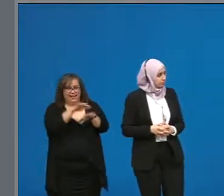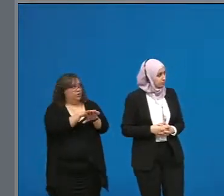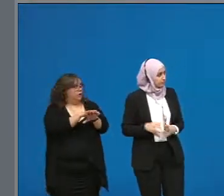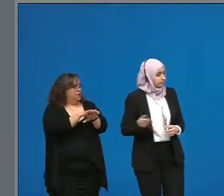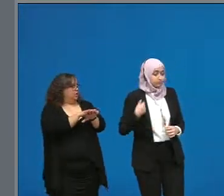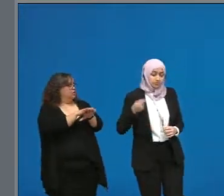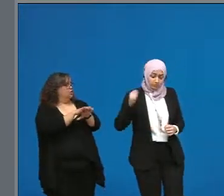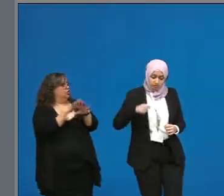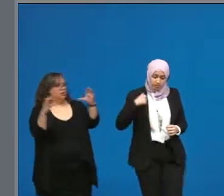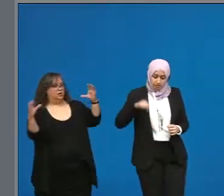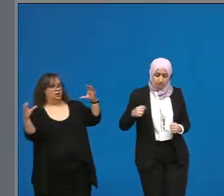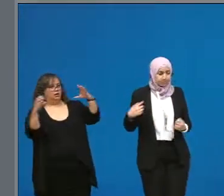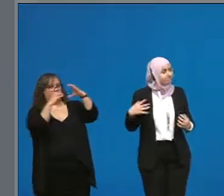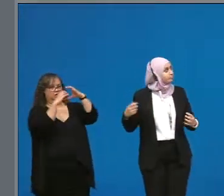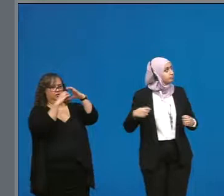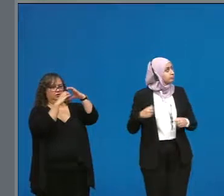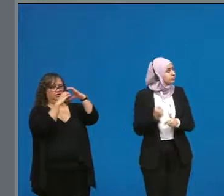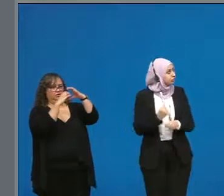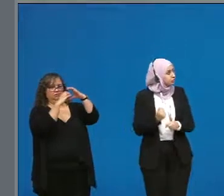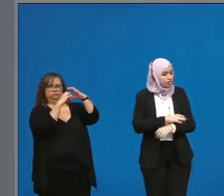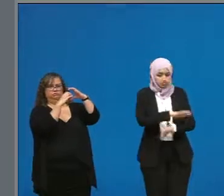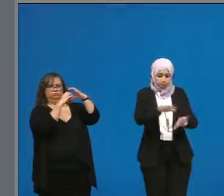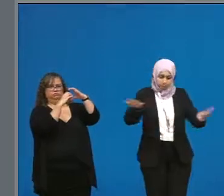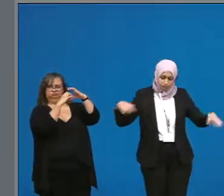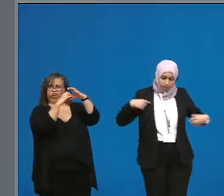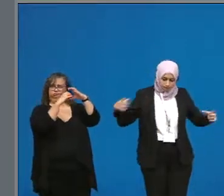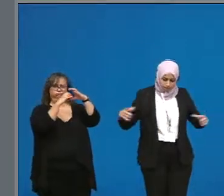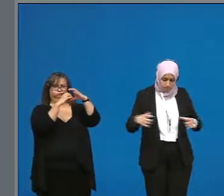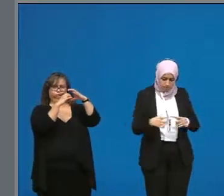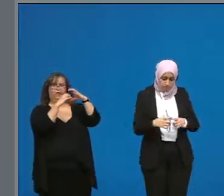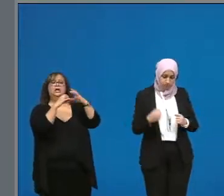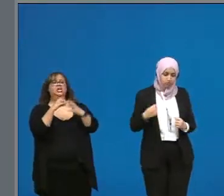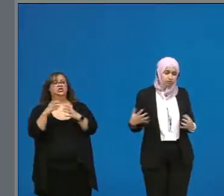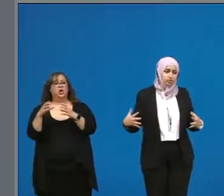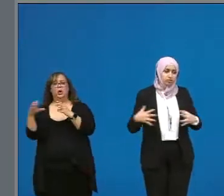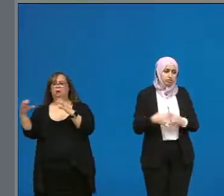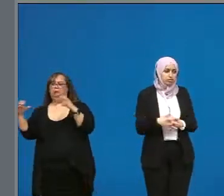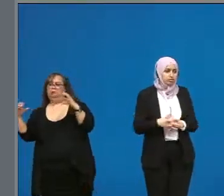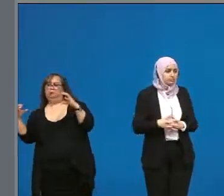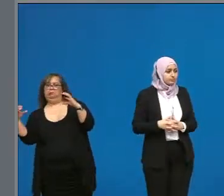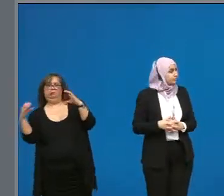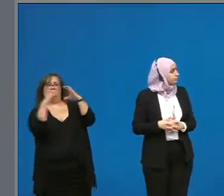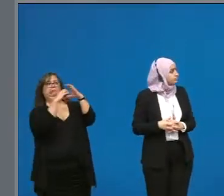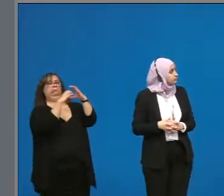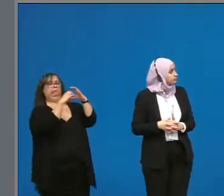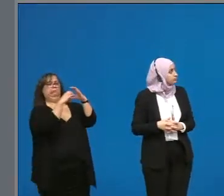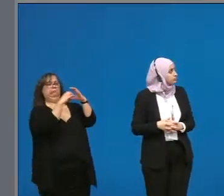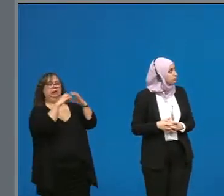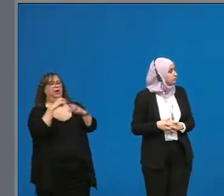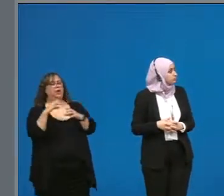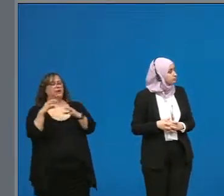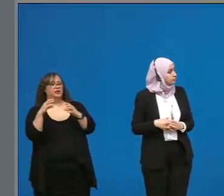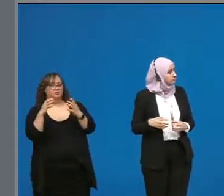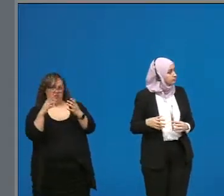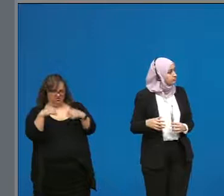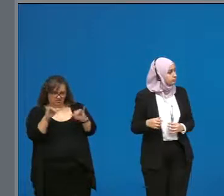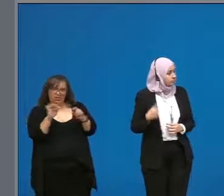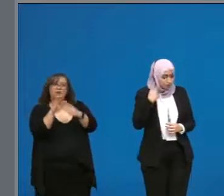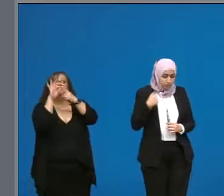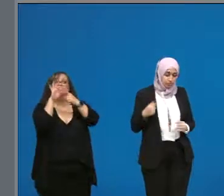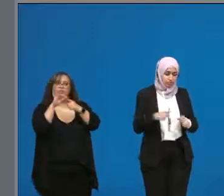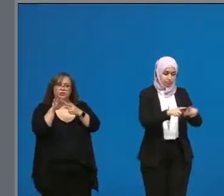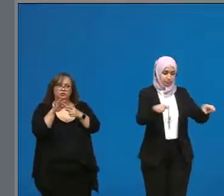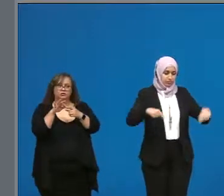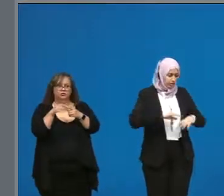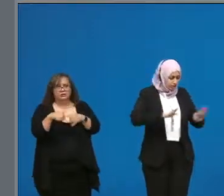this. It starts to look like this. So now we've taken those special tools and assistive technologies, we've moved them into the mainstream